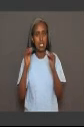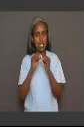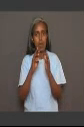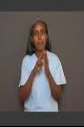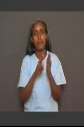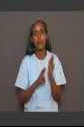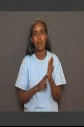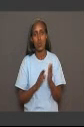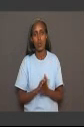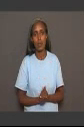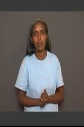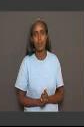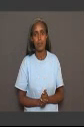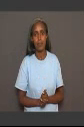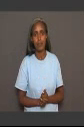rule.